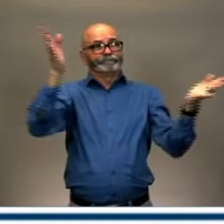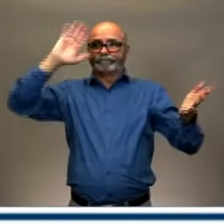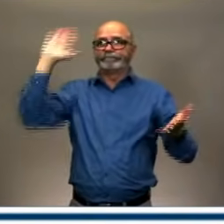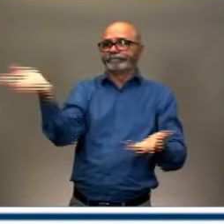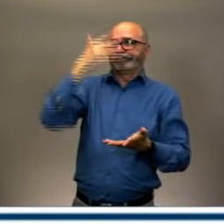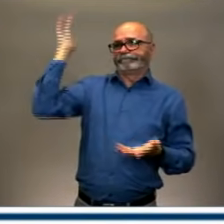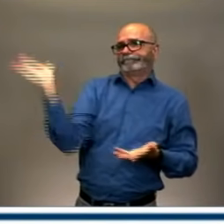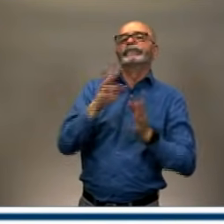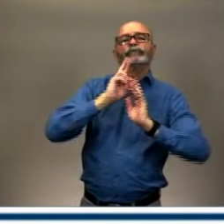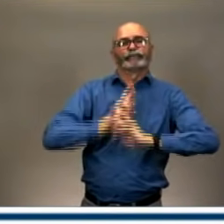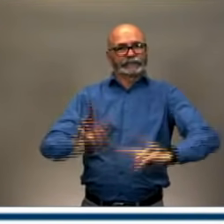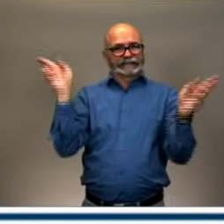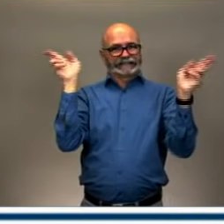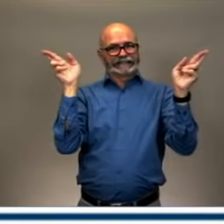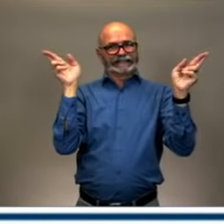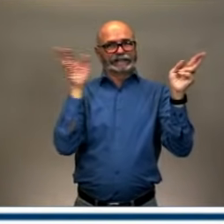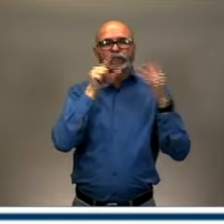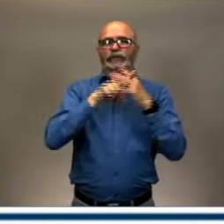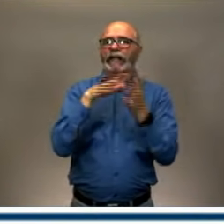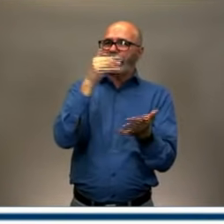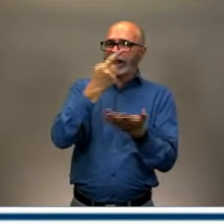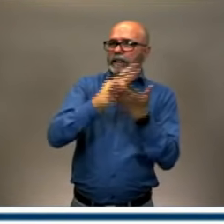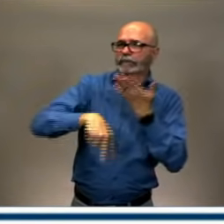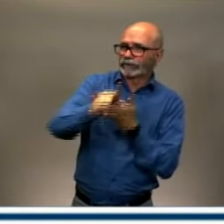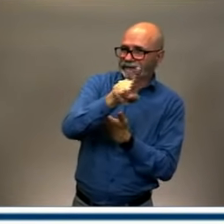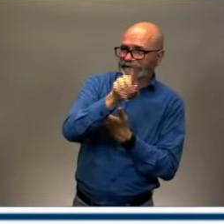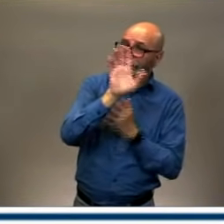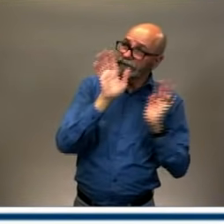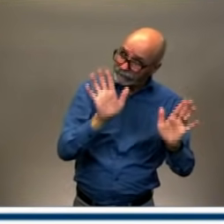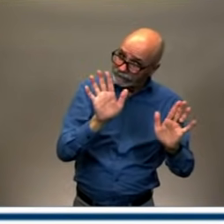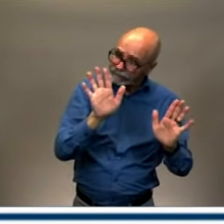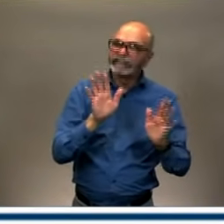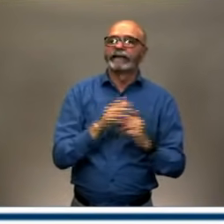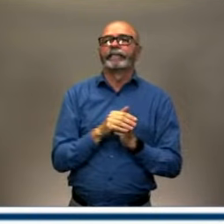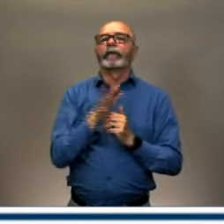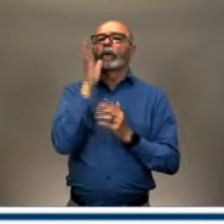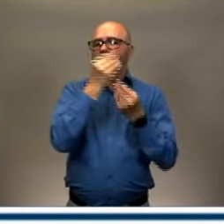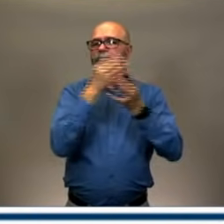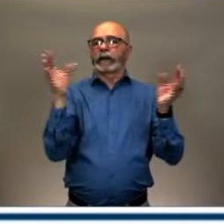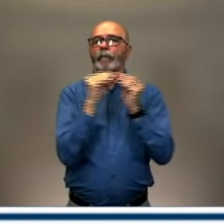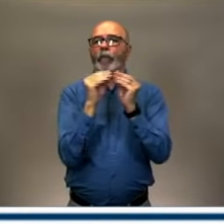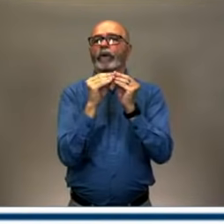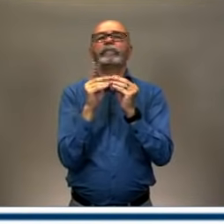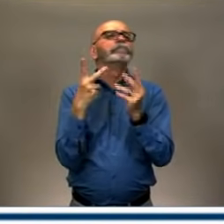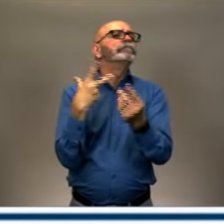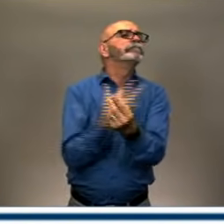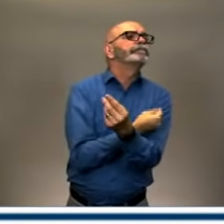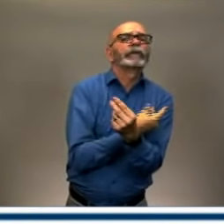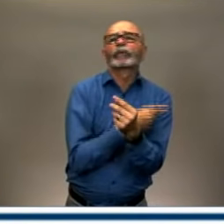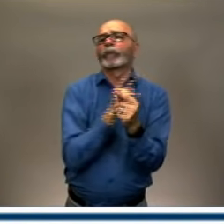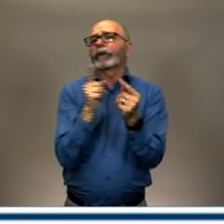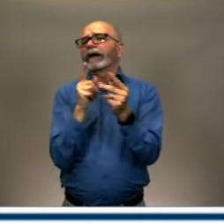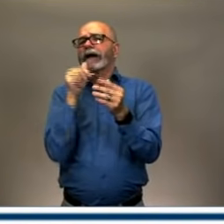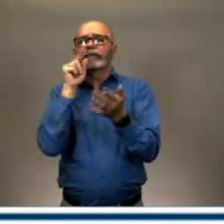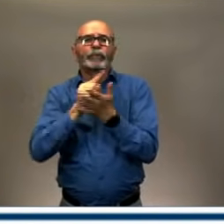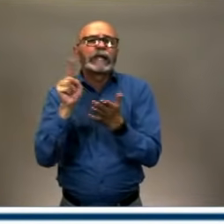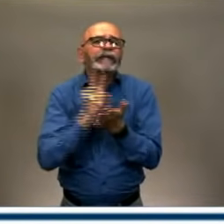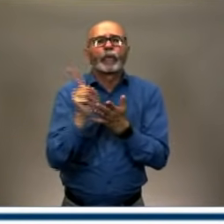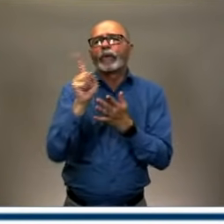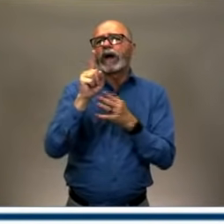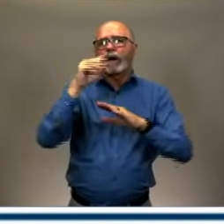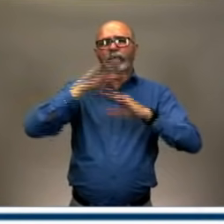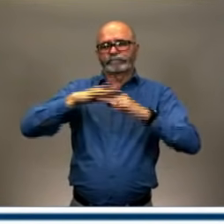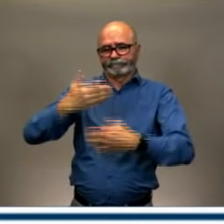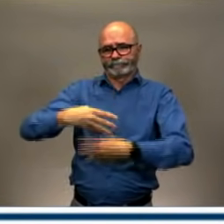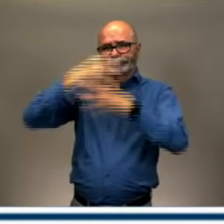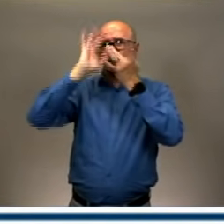and starting next week, we will be reporting vaccine data weekly on our website as well.